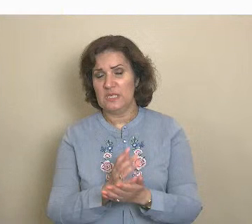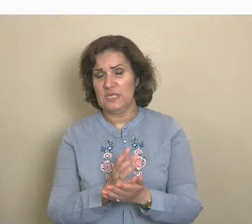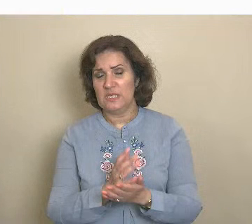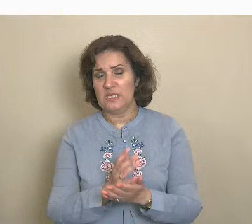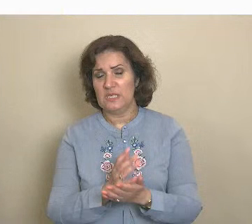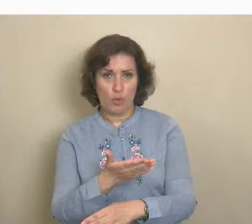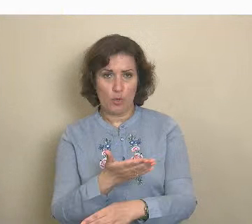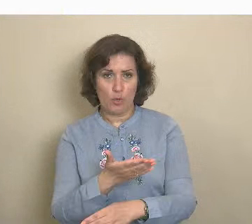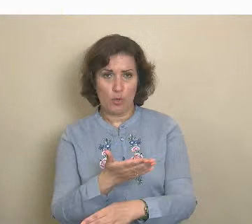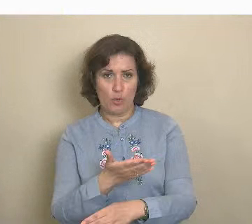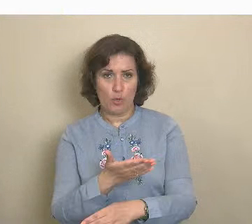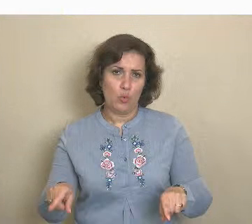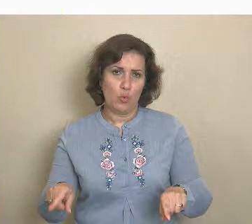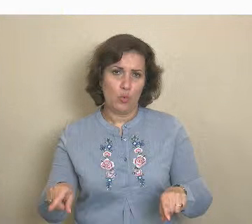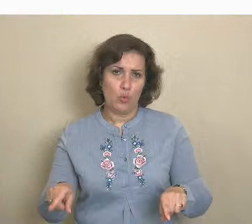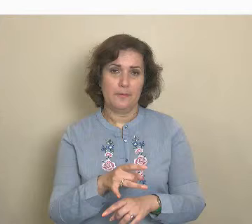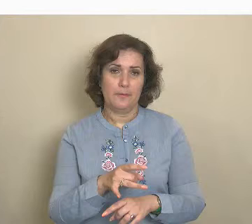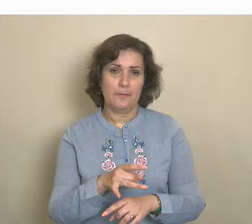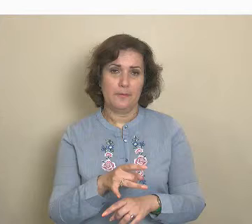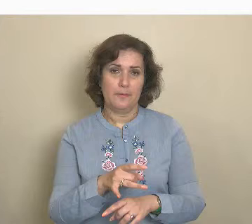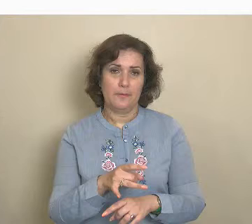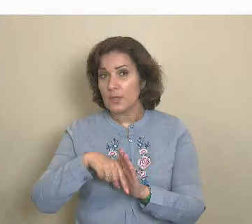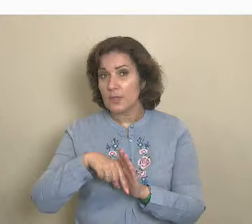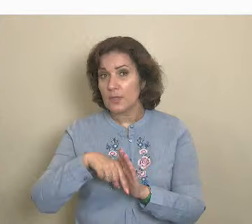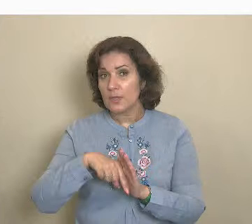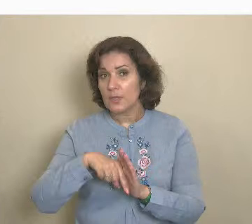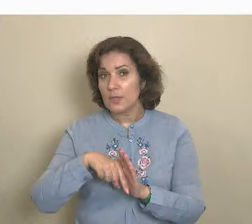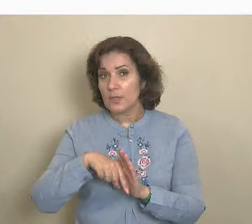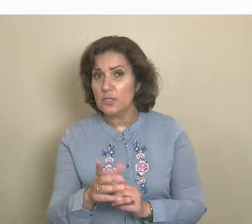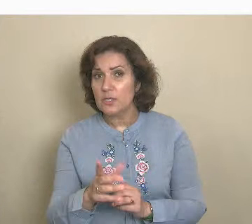have a commission if there is rayon